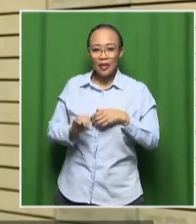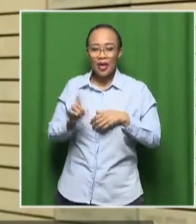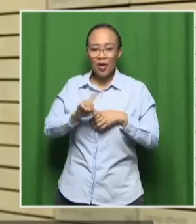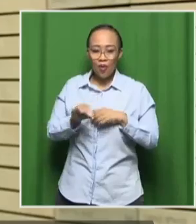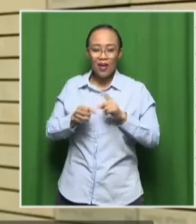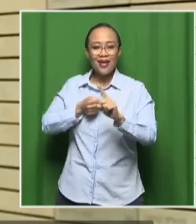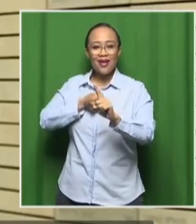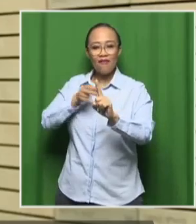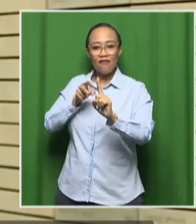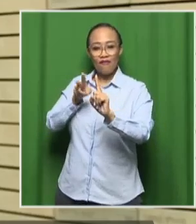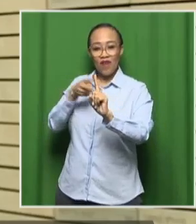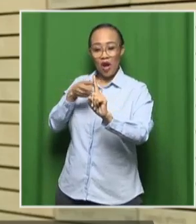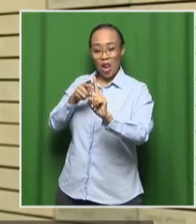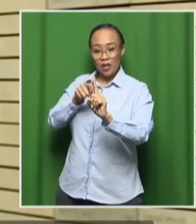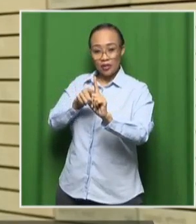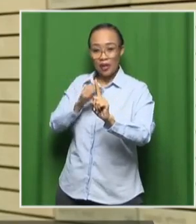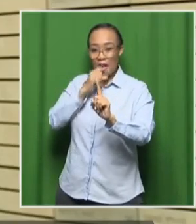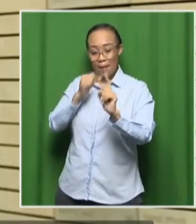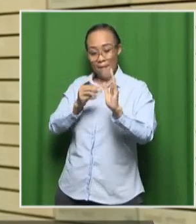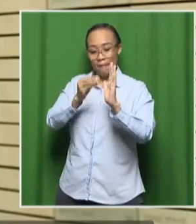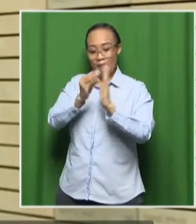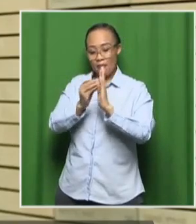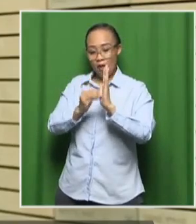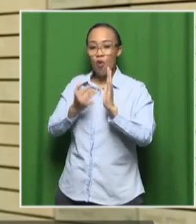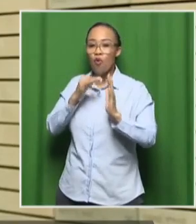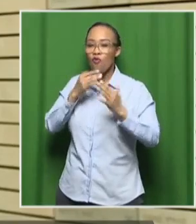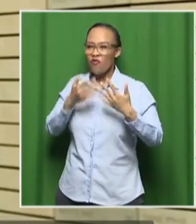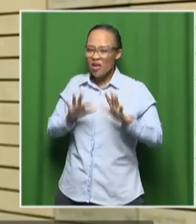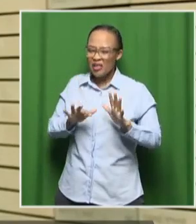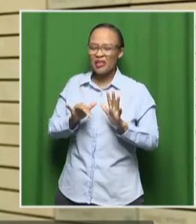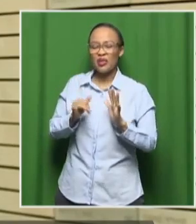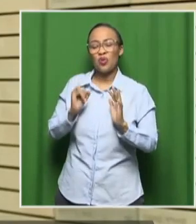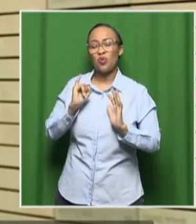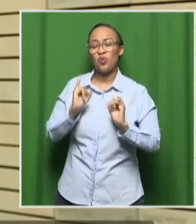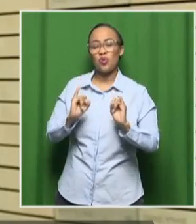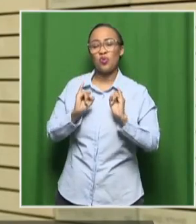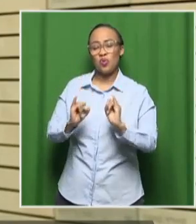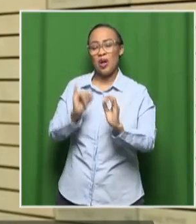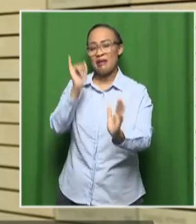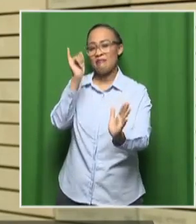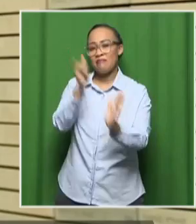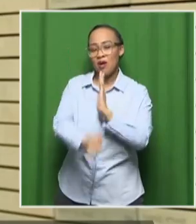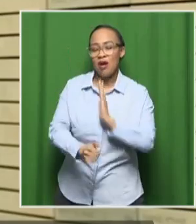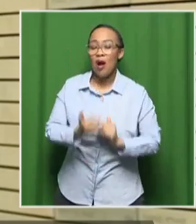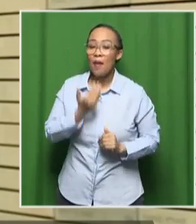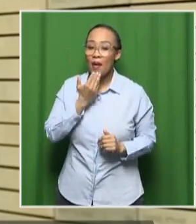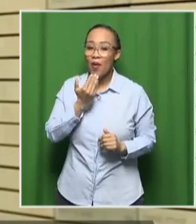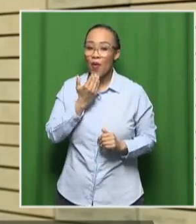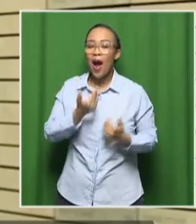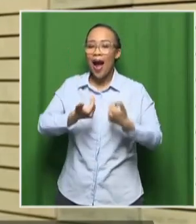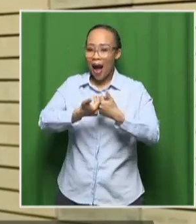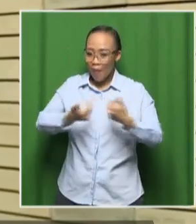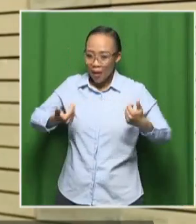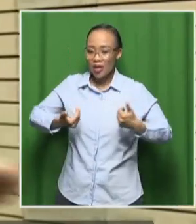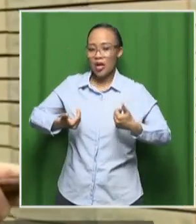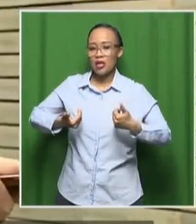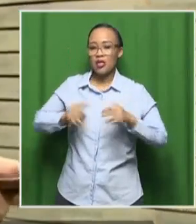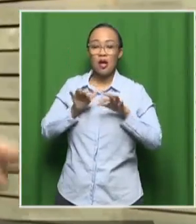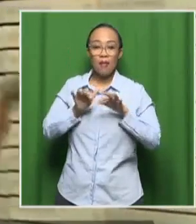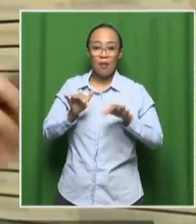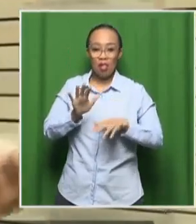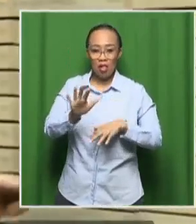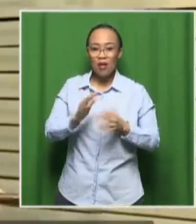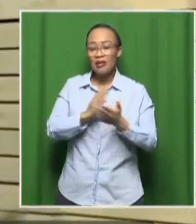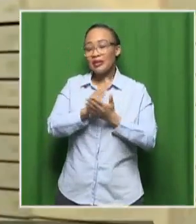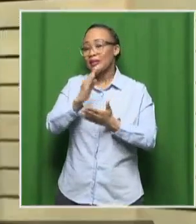are individuals who passed away, who were brutally murdered or killed by the apartheid regime. I mean, some of the